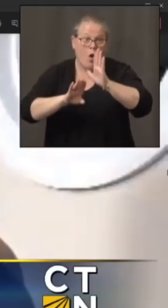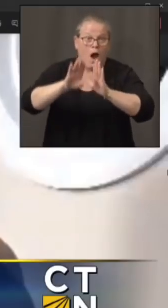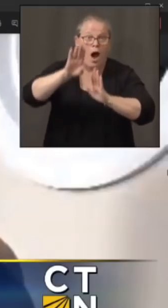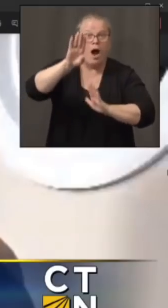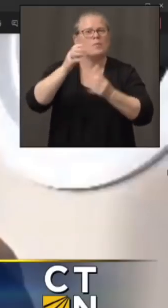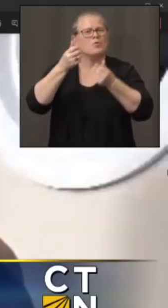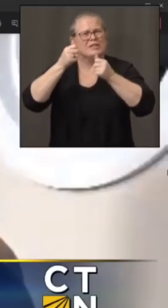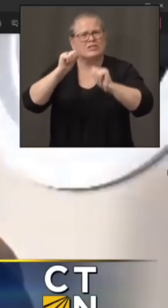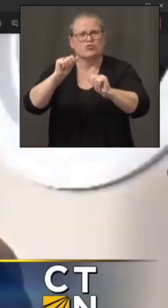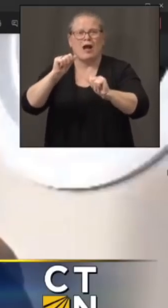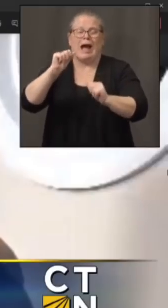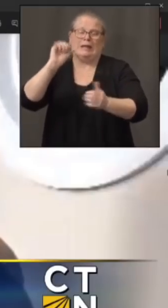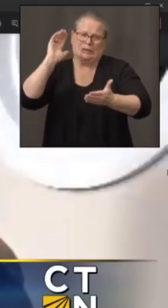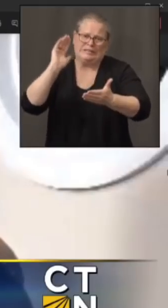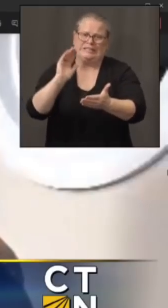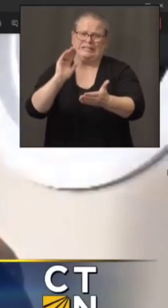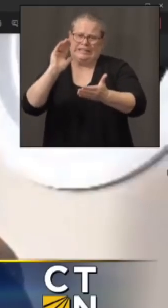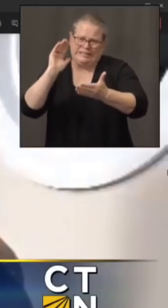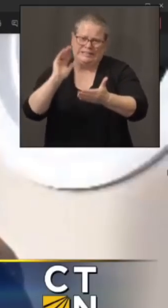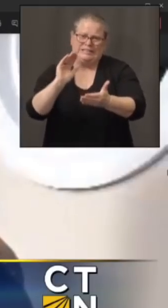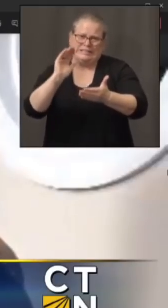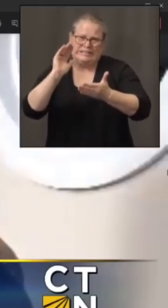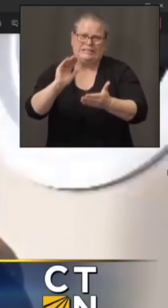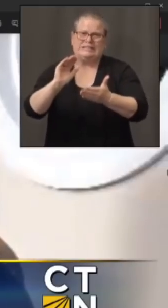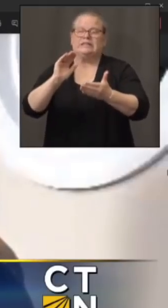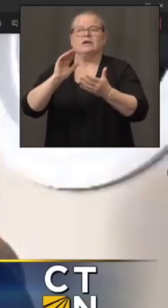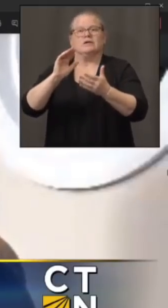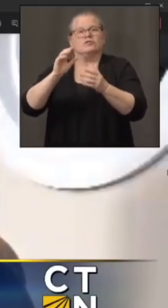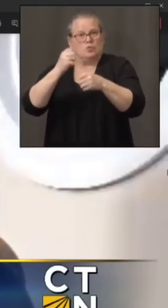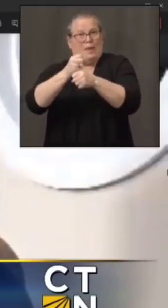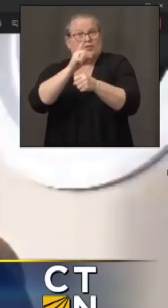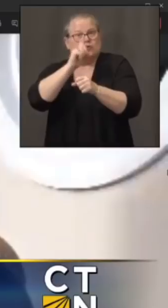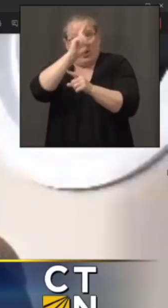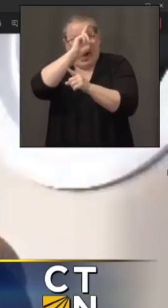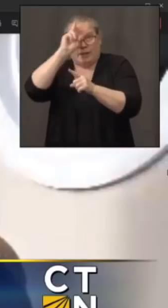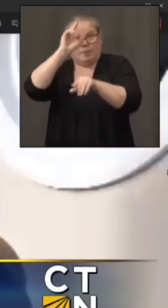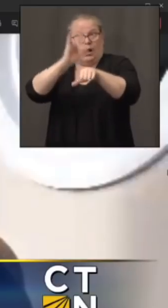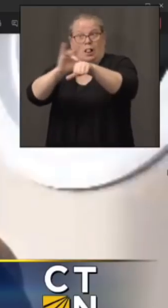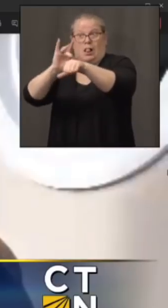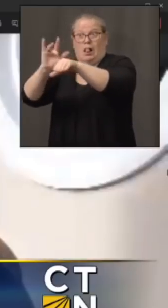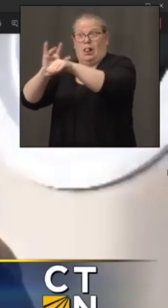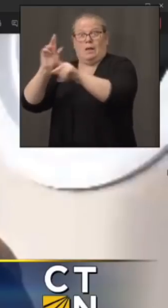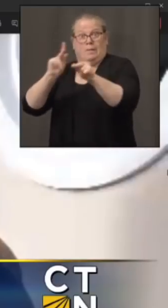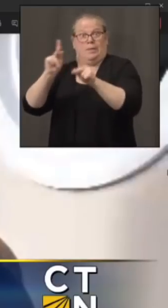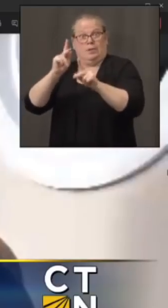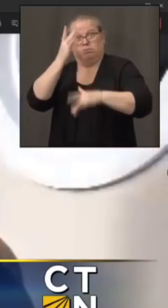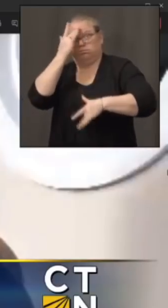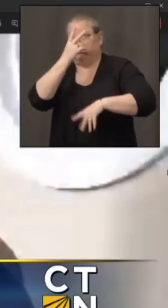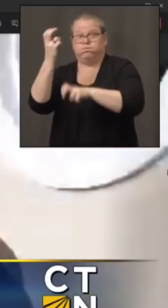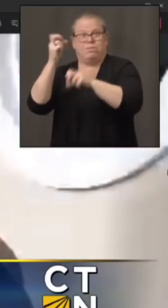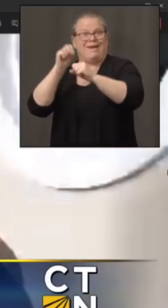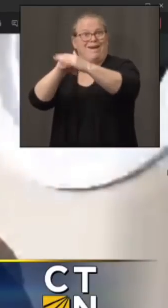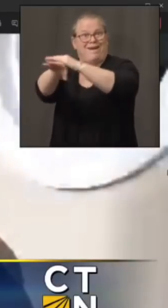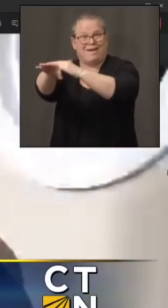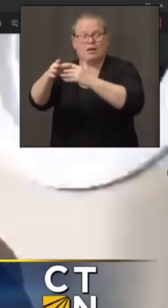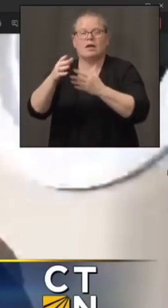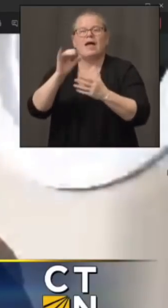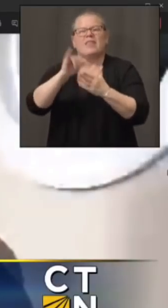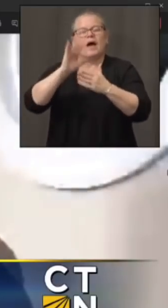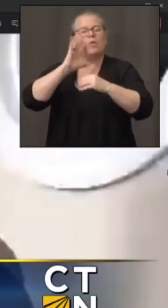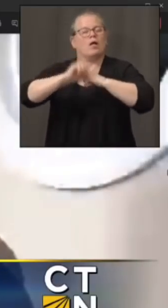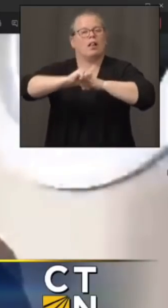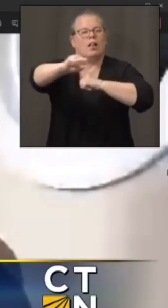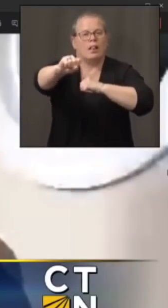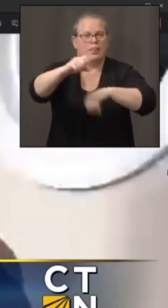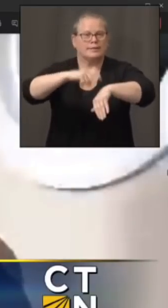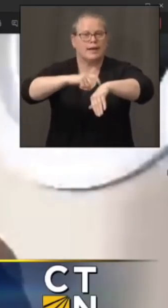peak of that curve lower, to try to preserve healthcare capacity, we actually extend out the length of time that it will take to get through the epidemic. If we did